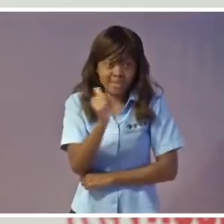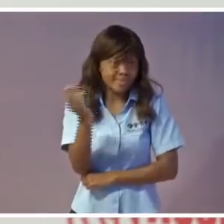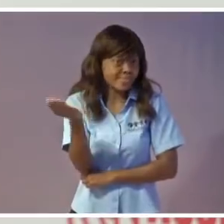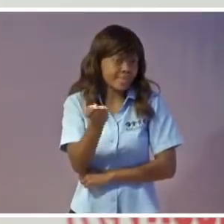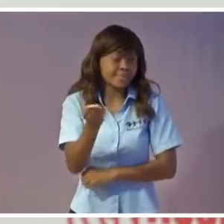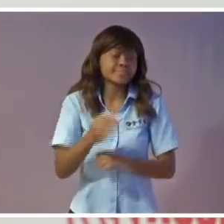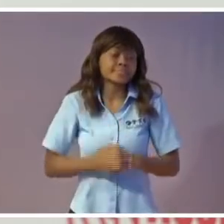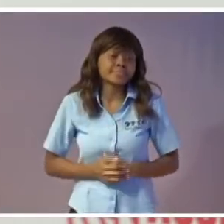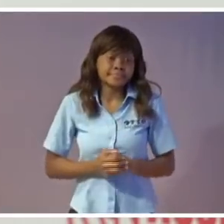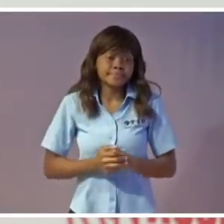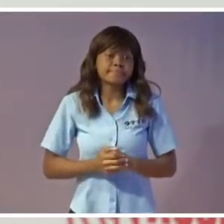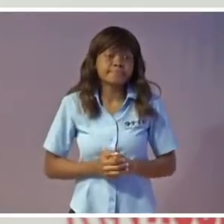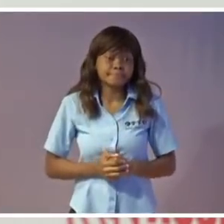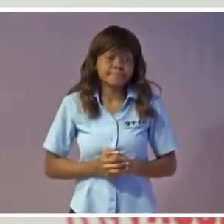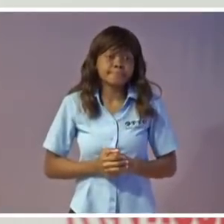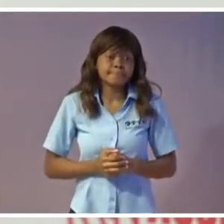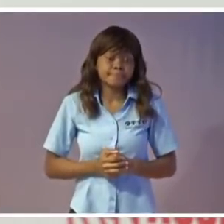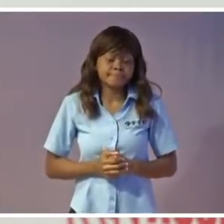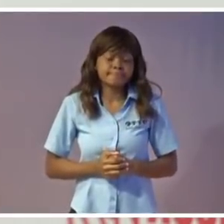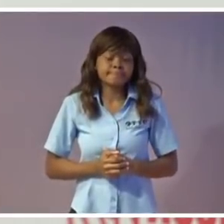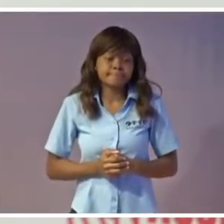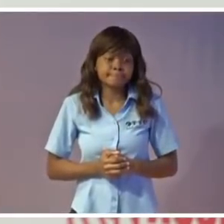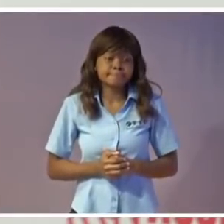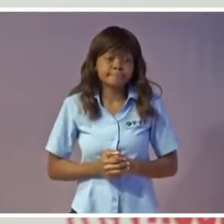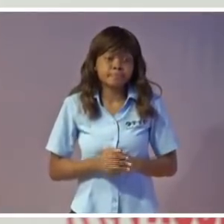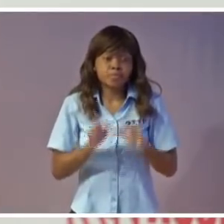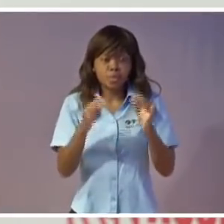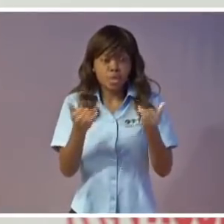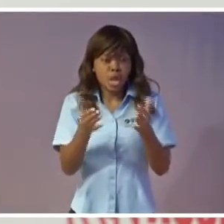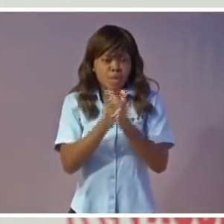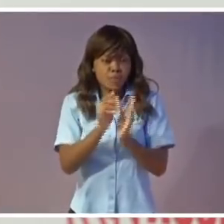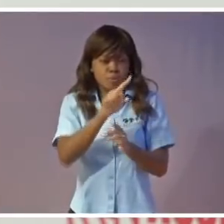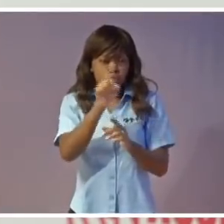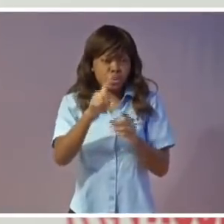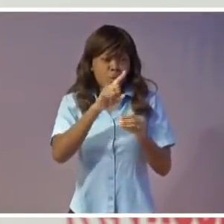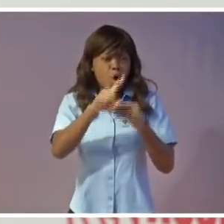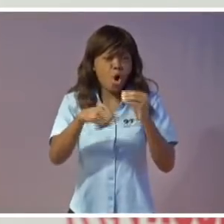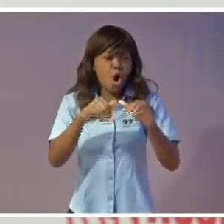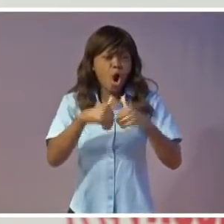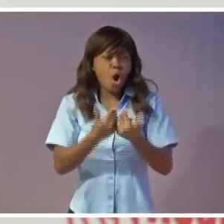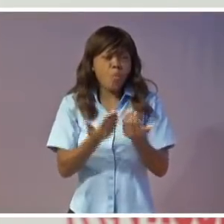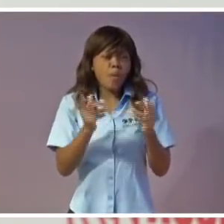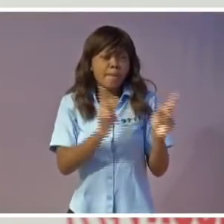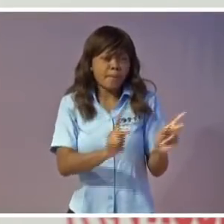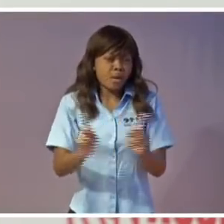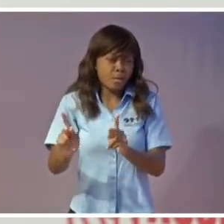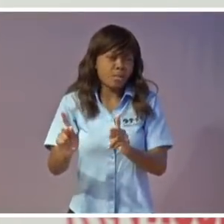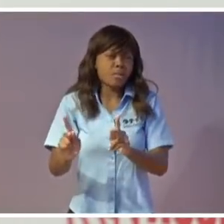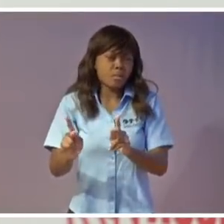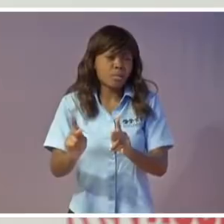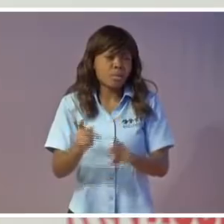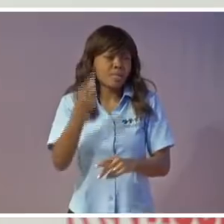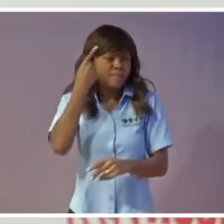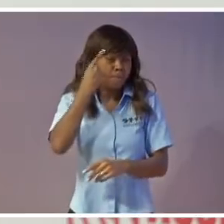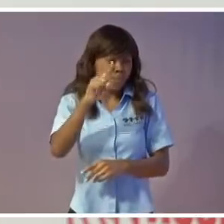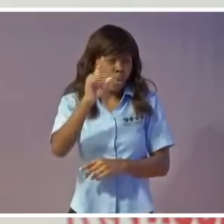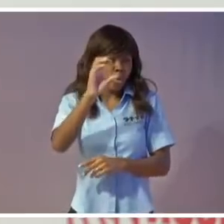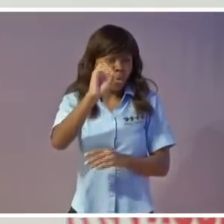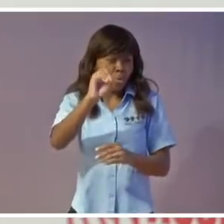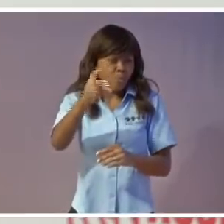question regarding the preparation for the Omicron, the arrival of the Omicron variant and the